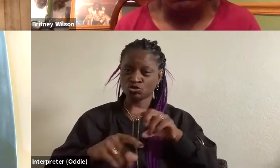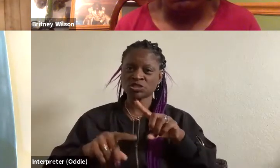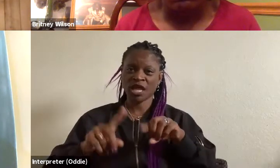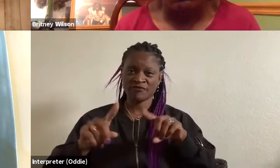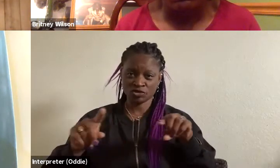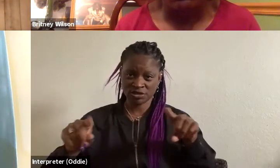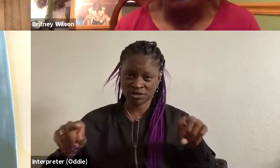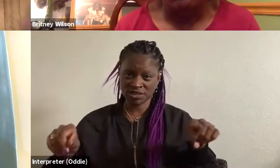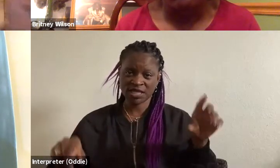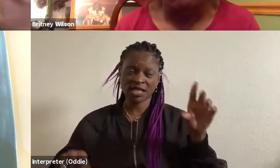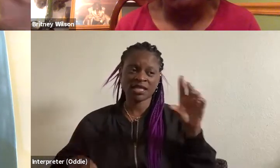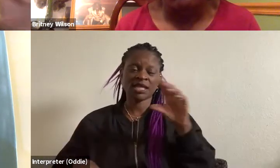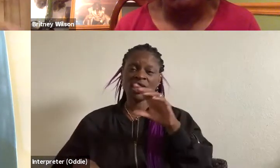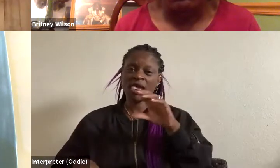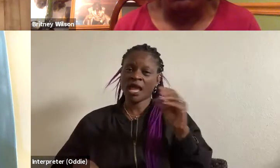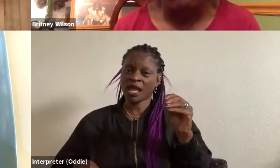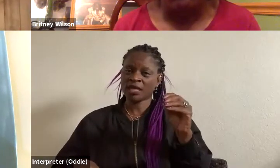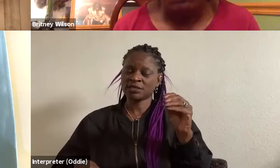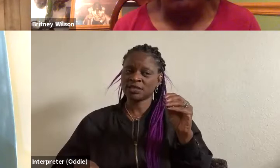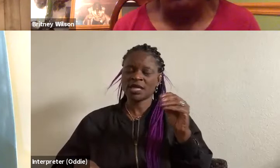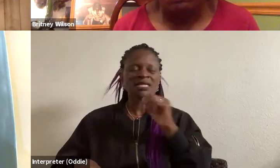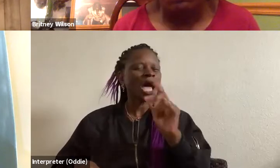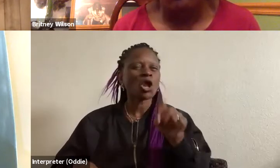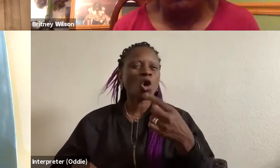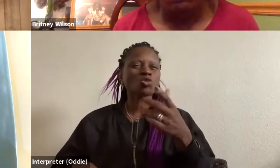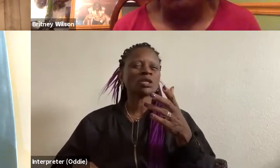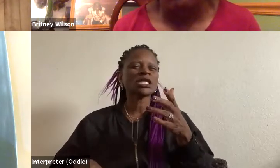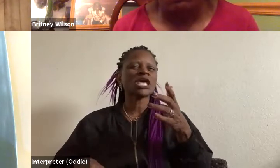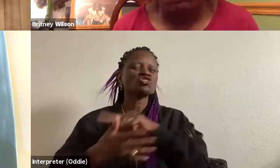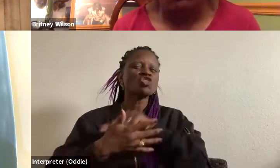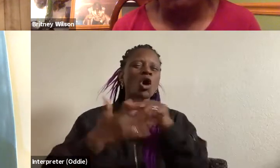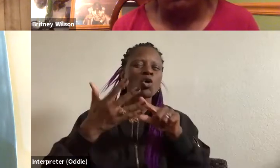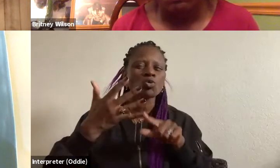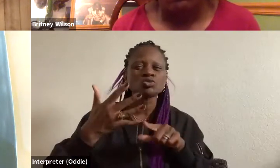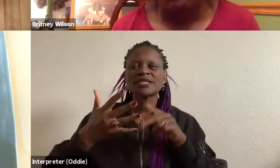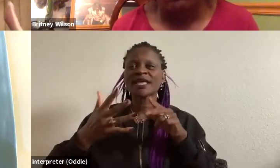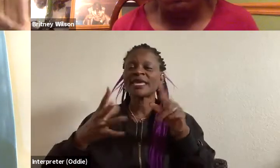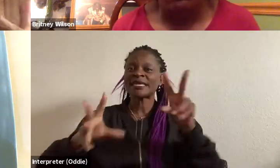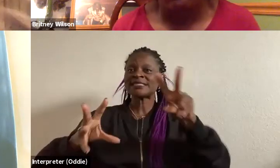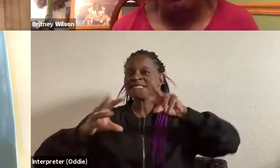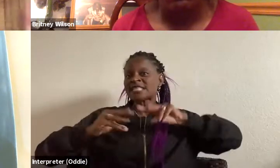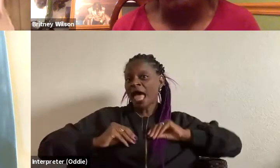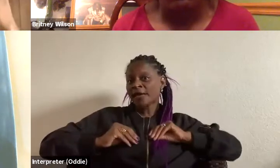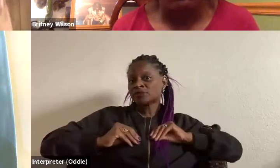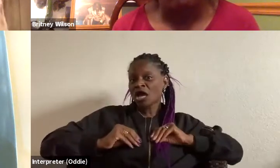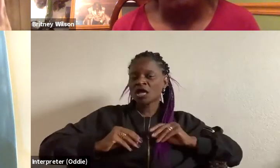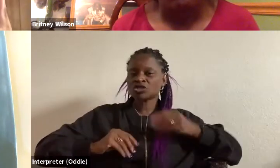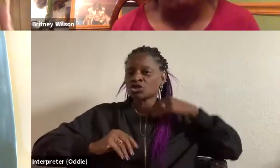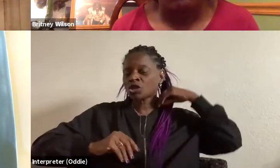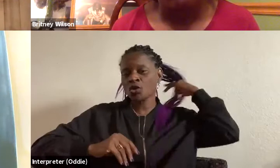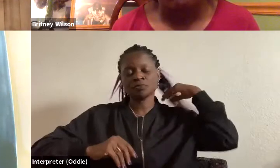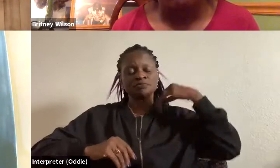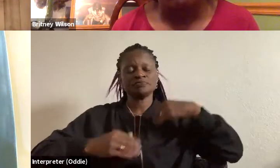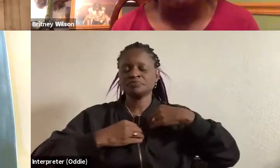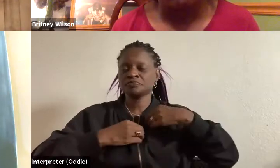just those that are more accepting, or like you said, that's in vogue because everybody realizes that, oh, it's okay to talk about this disability.